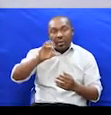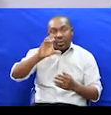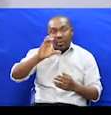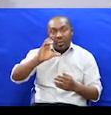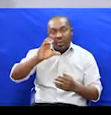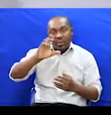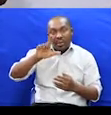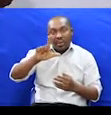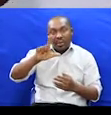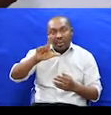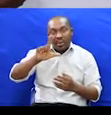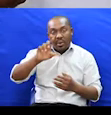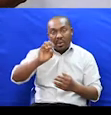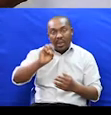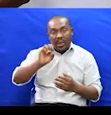concentrated